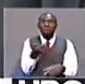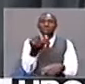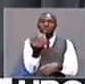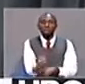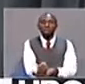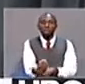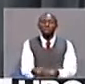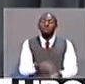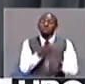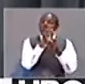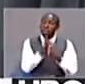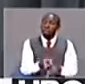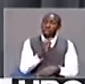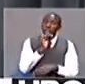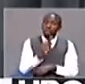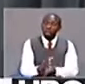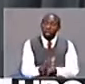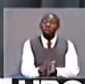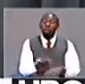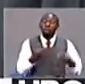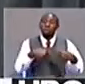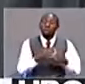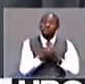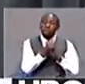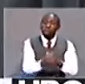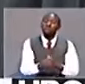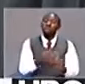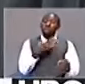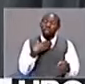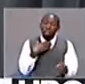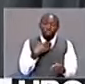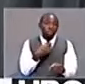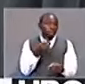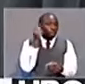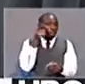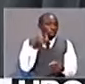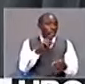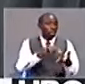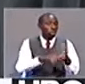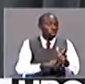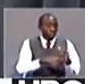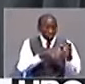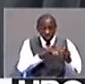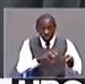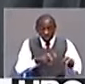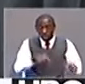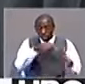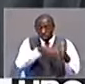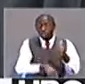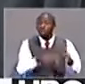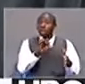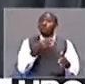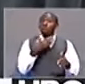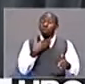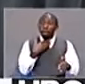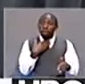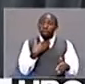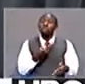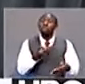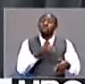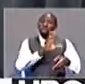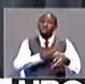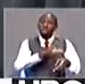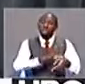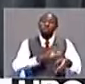Speaker, as leaders in this country, we have to look into that issue deeply. If we want the church to be our partner in